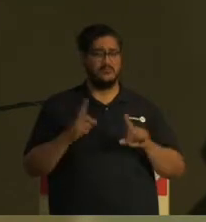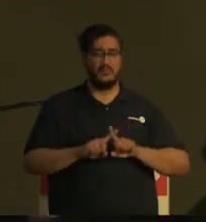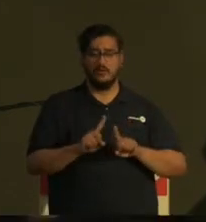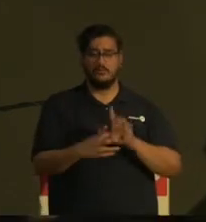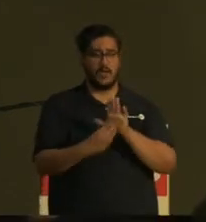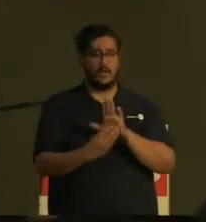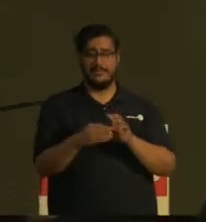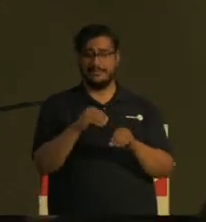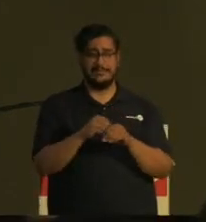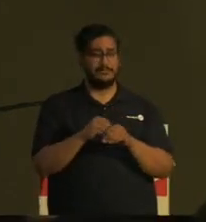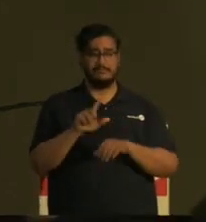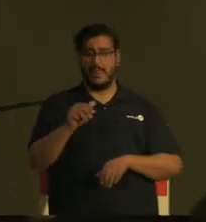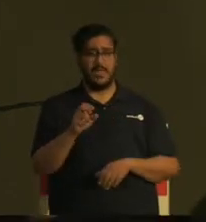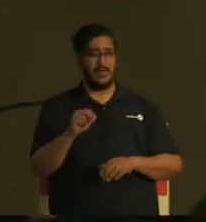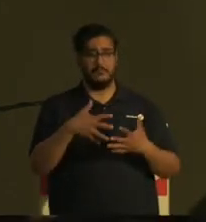world. Well, I must say